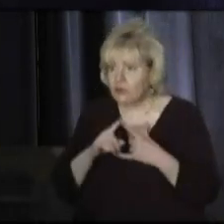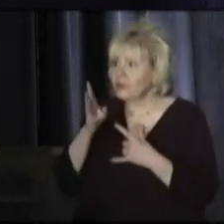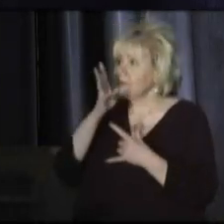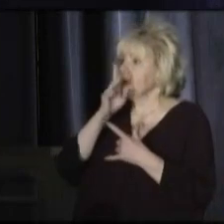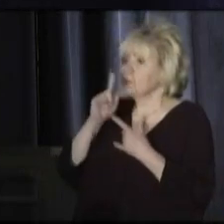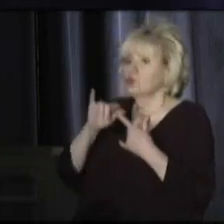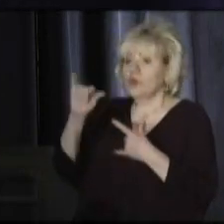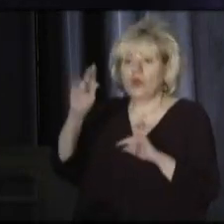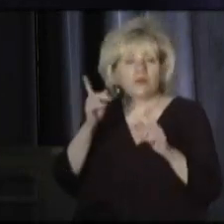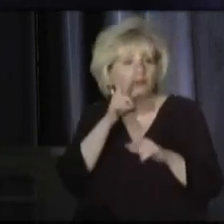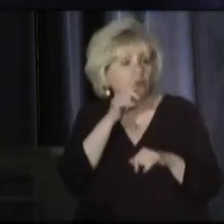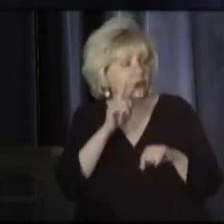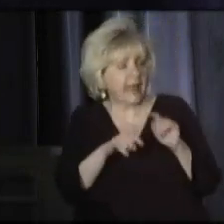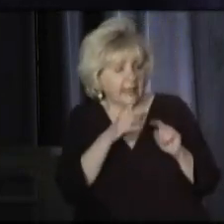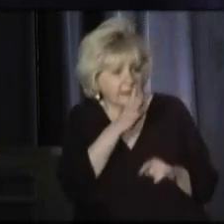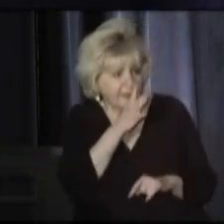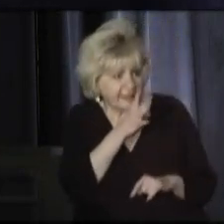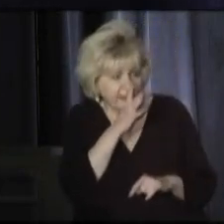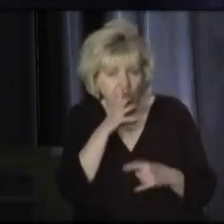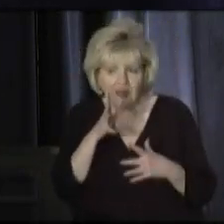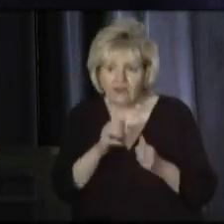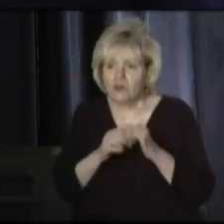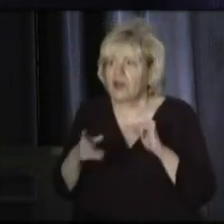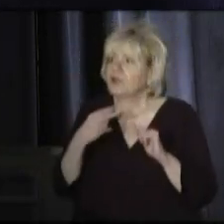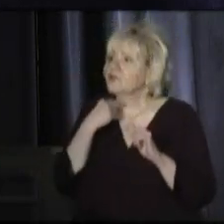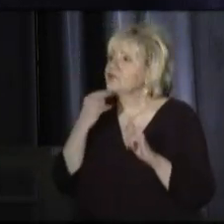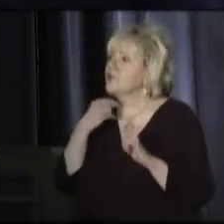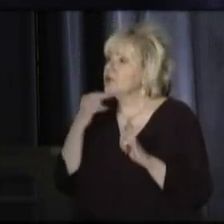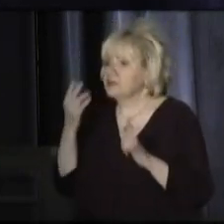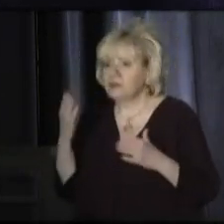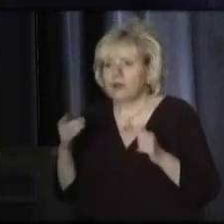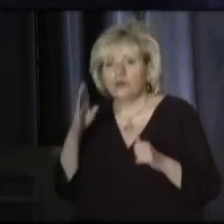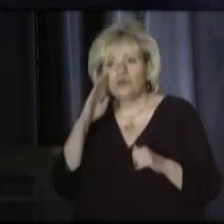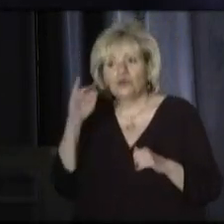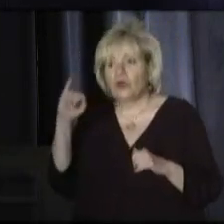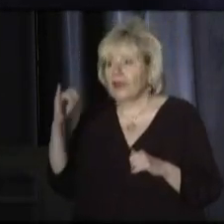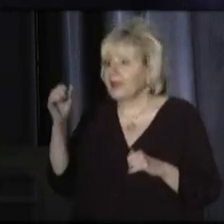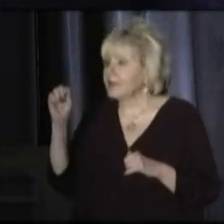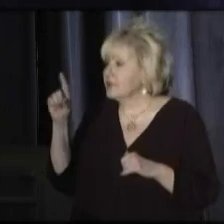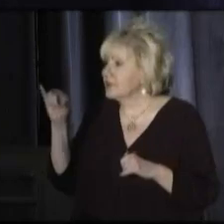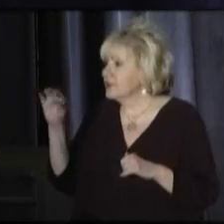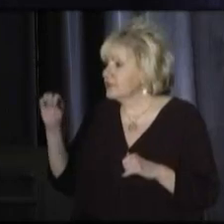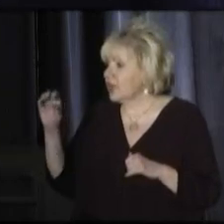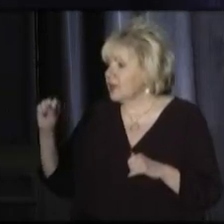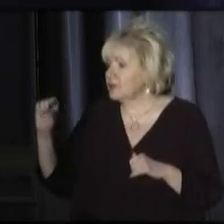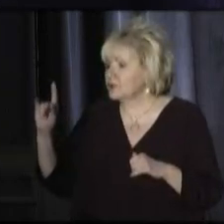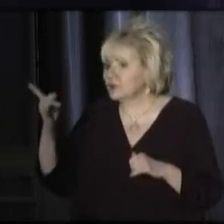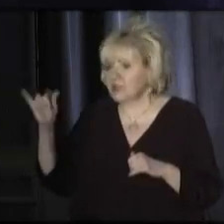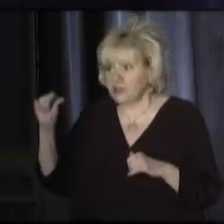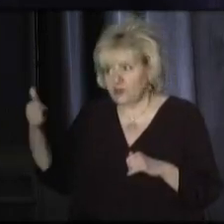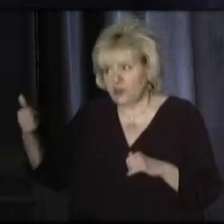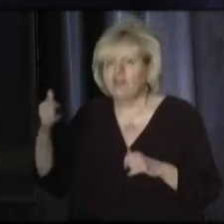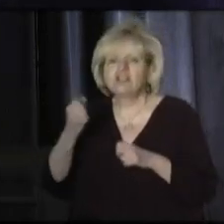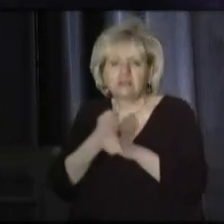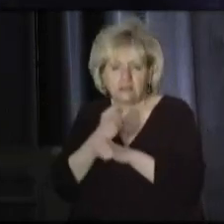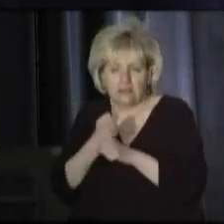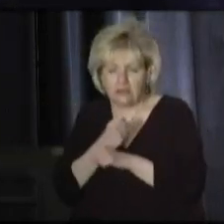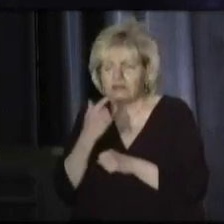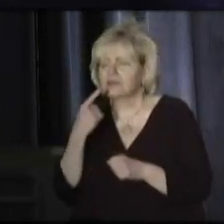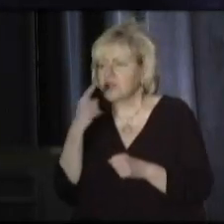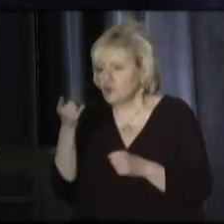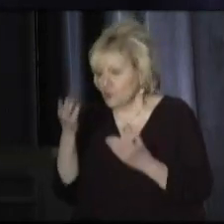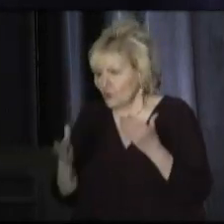page certain moments played out or occurred. Left side, 2/3 down, after the paragraph break, page 34, that's where